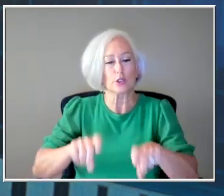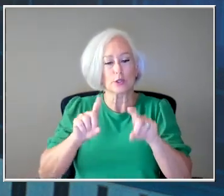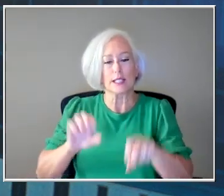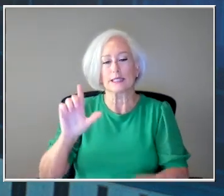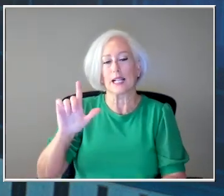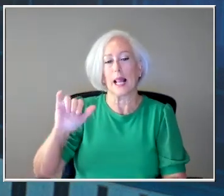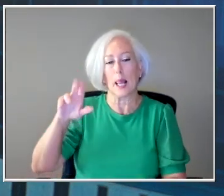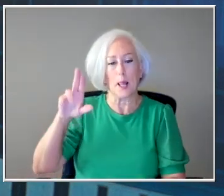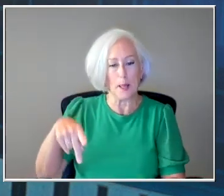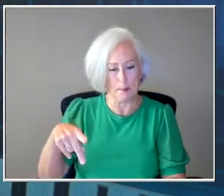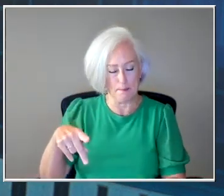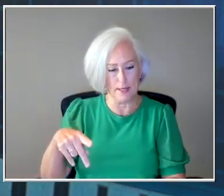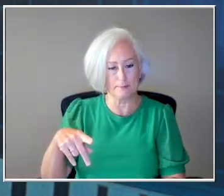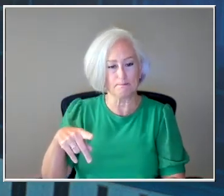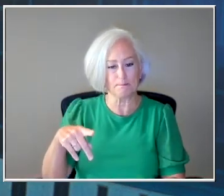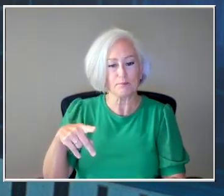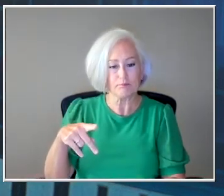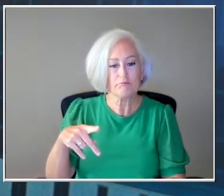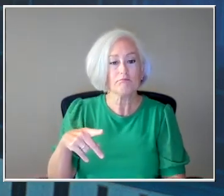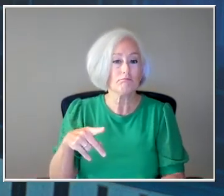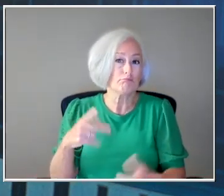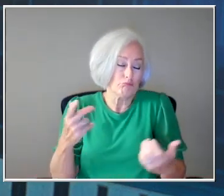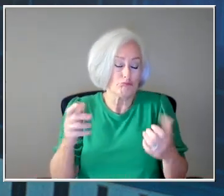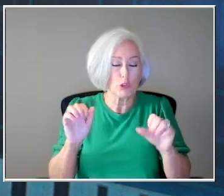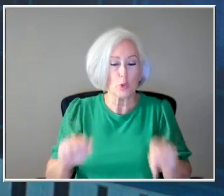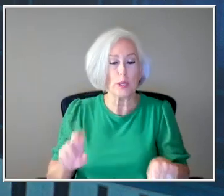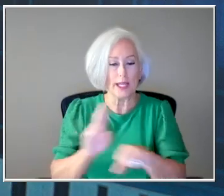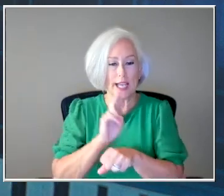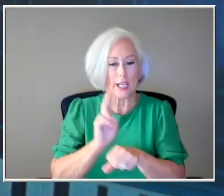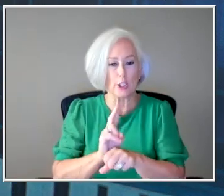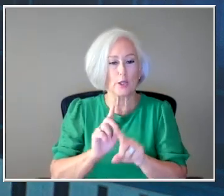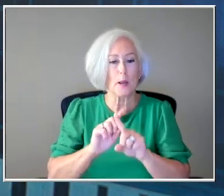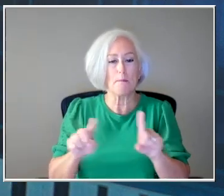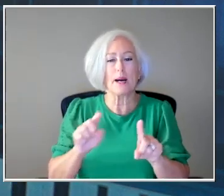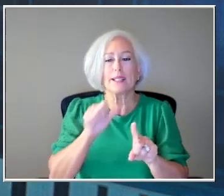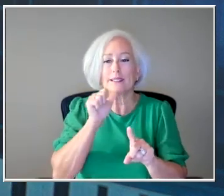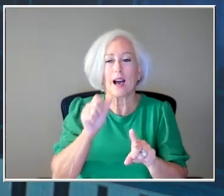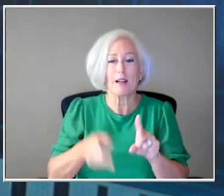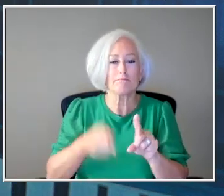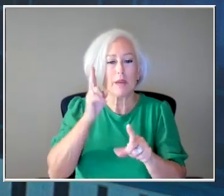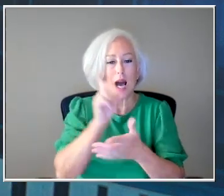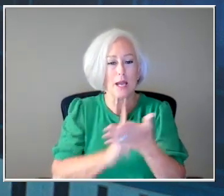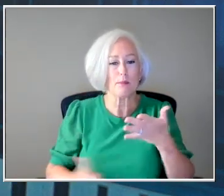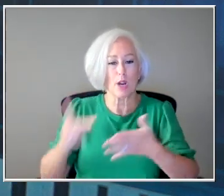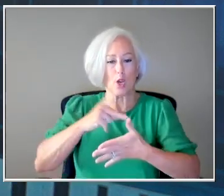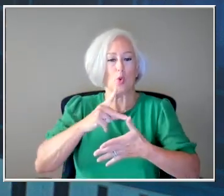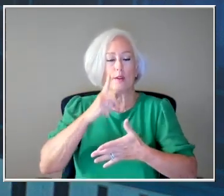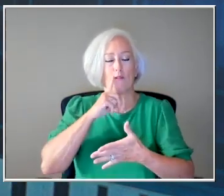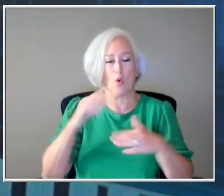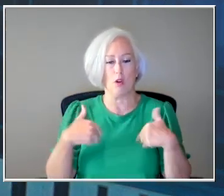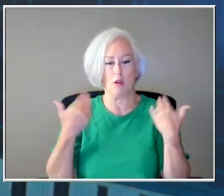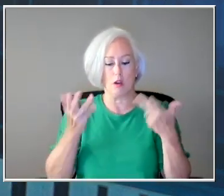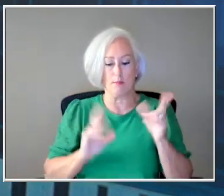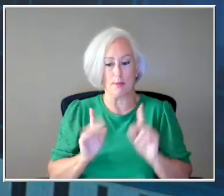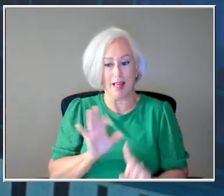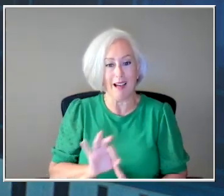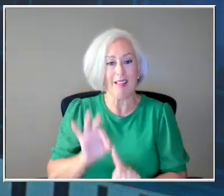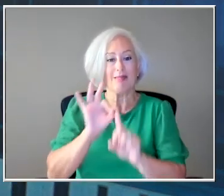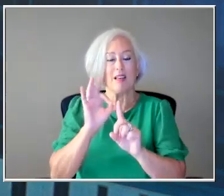I find could be used, but I don't put it as a high priority for young people, unless there's a family history, unless there's